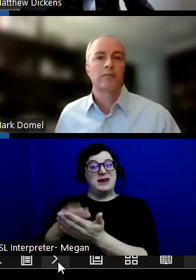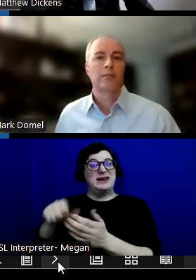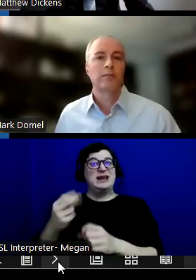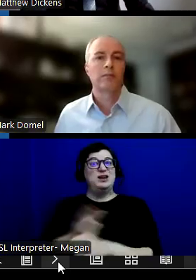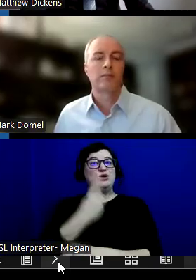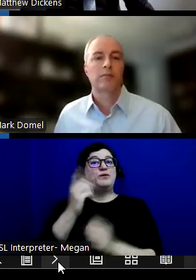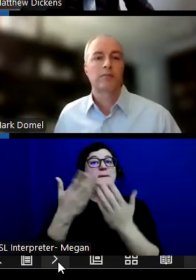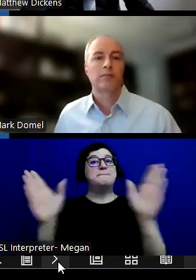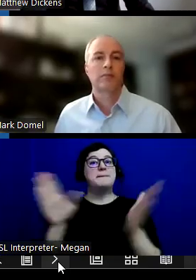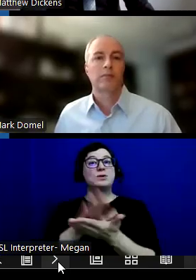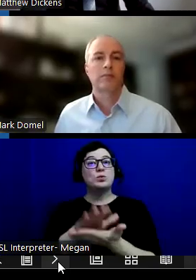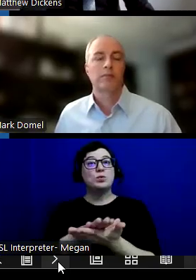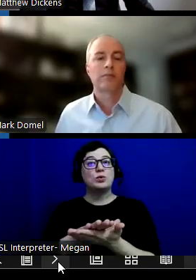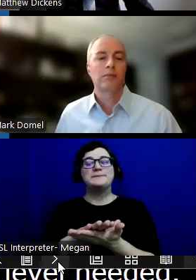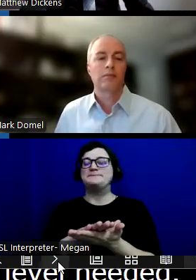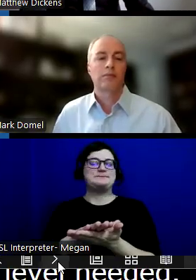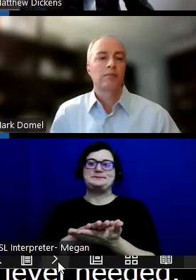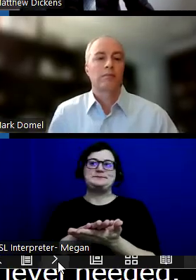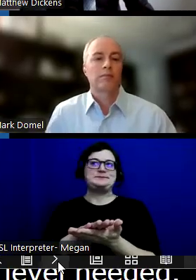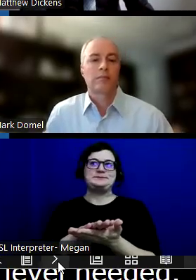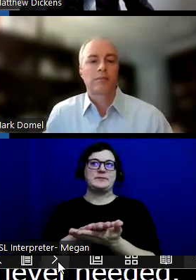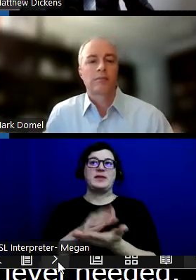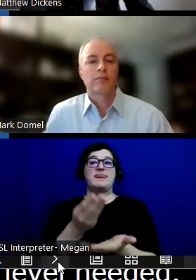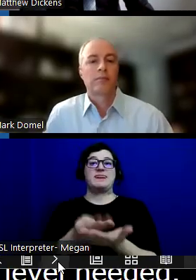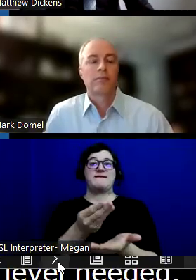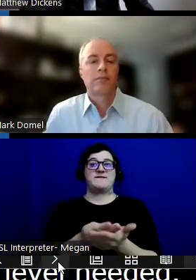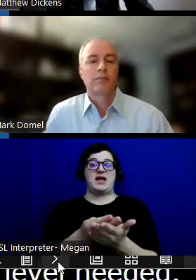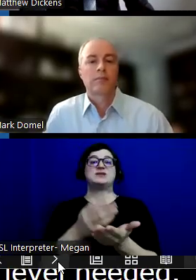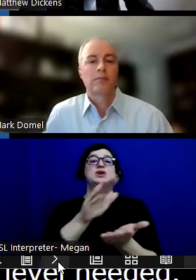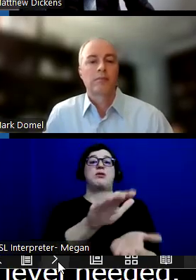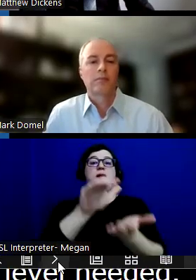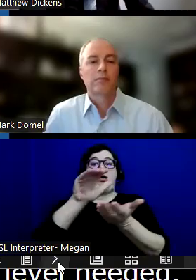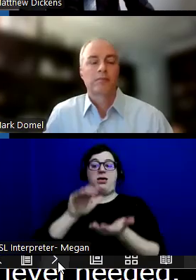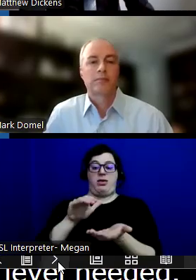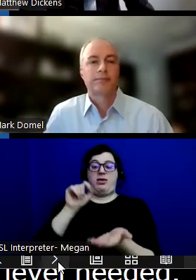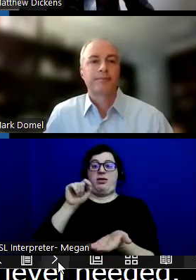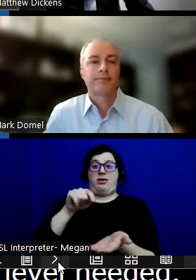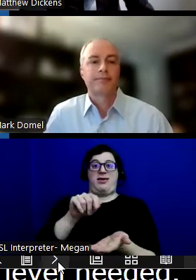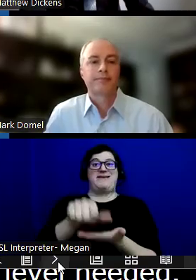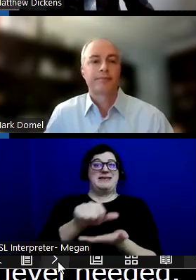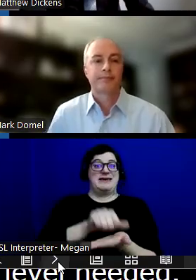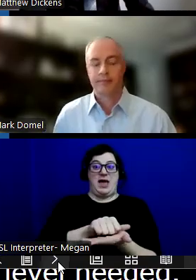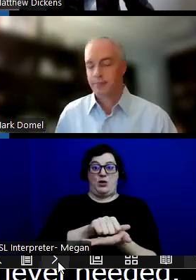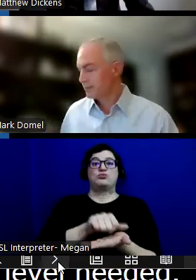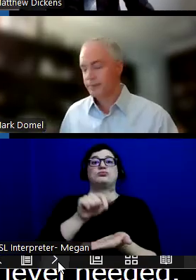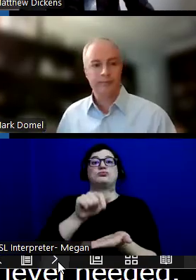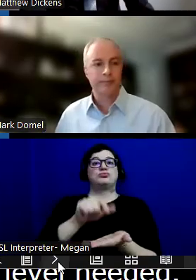You have to return the funds in your account that haven't been used.